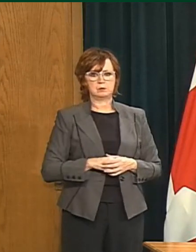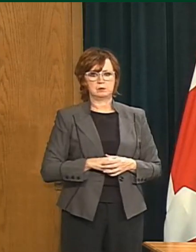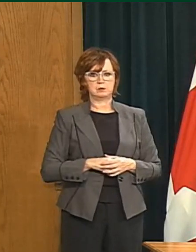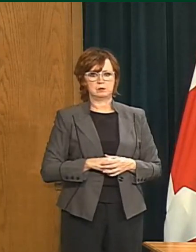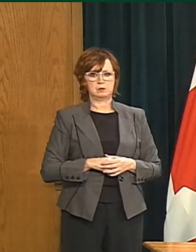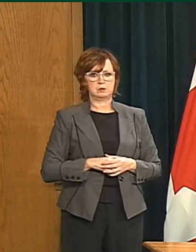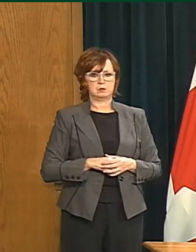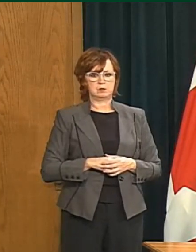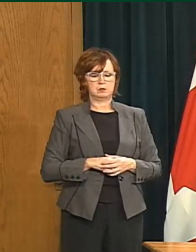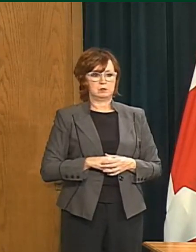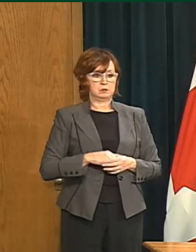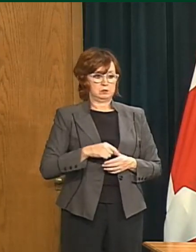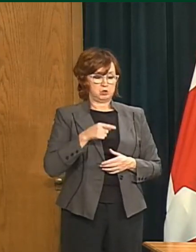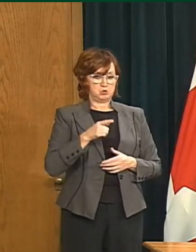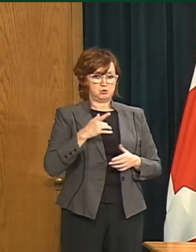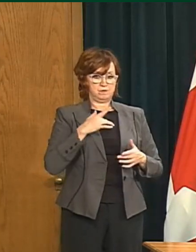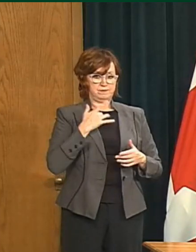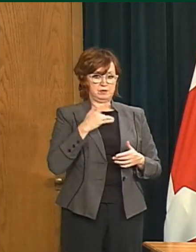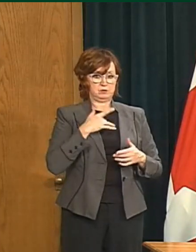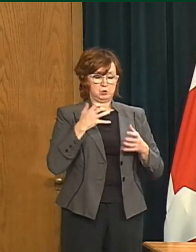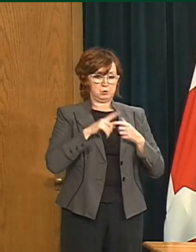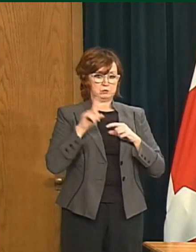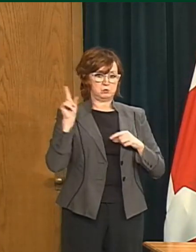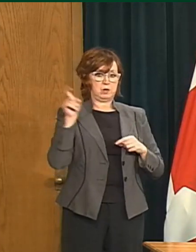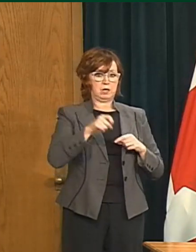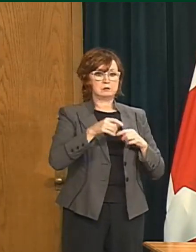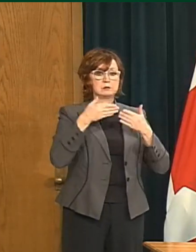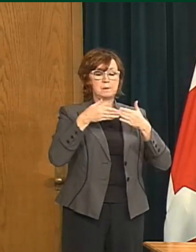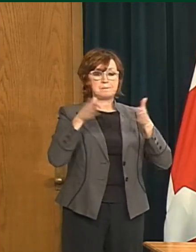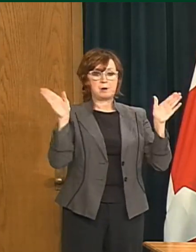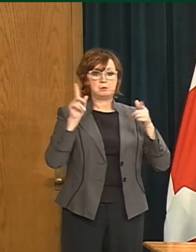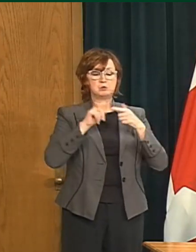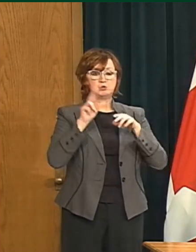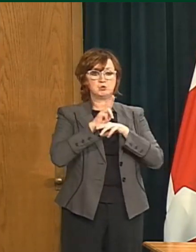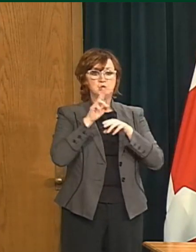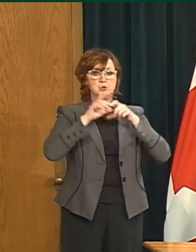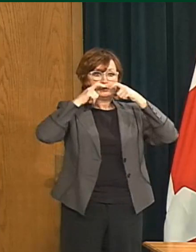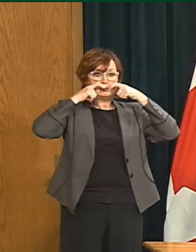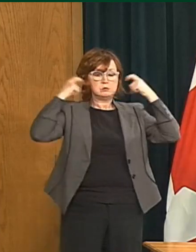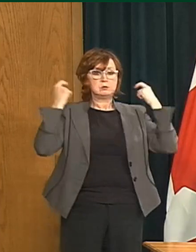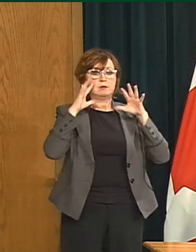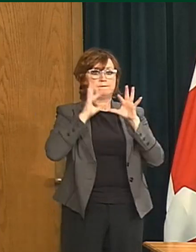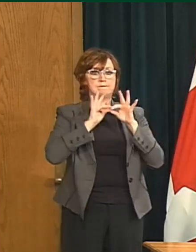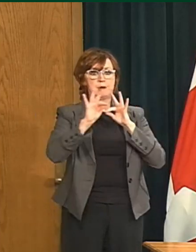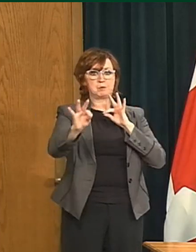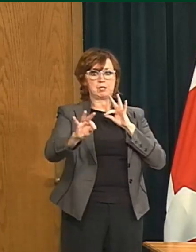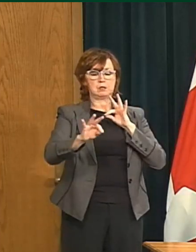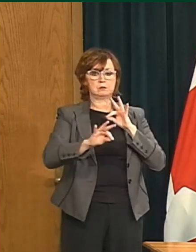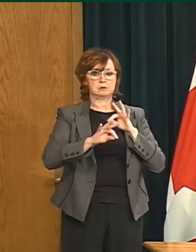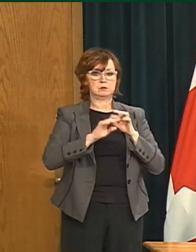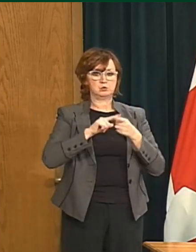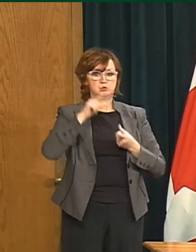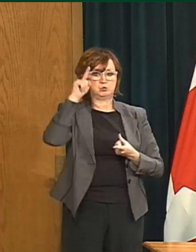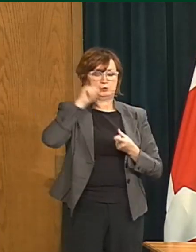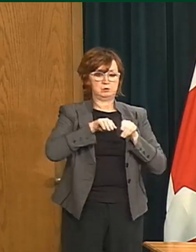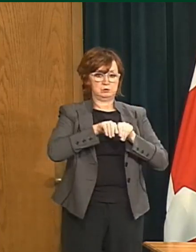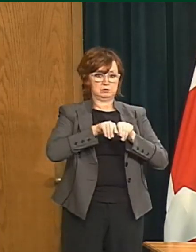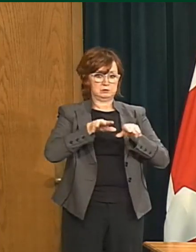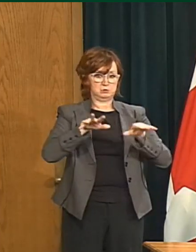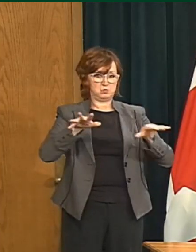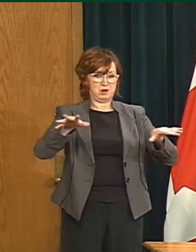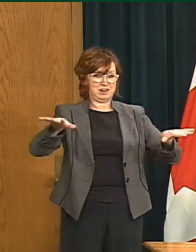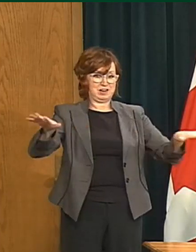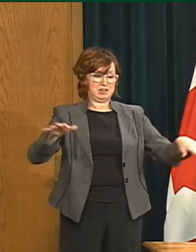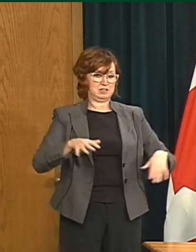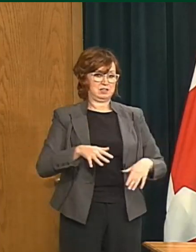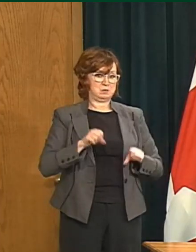wearing non-medical masks as a potential measure to kind of curb the spread as you look maybe down the road at kind of opening the economy and how